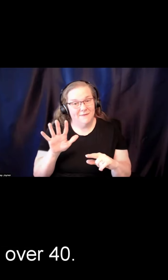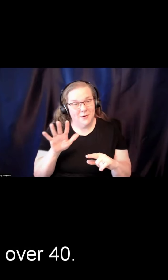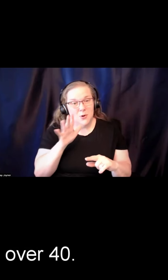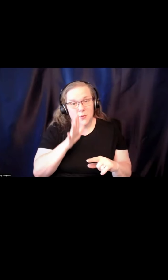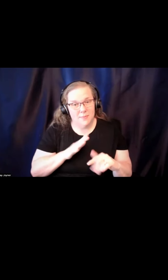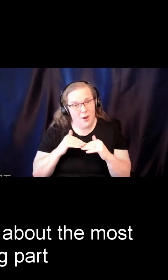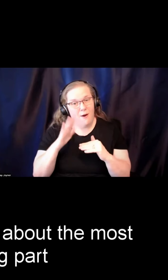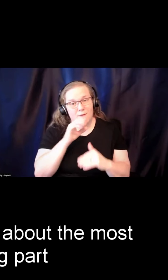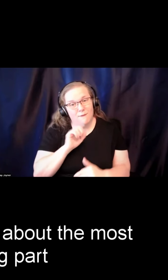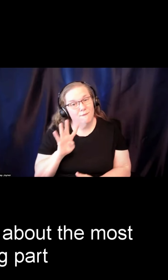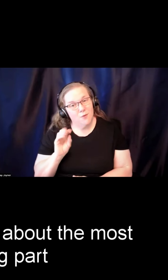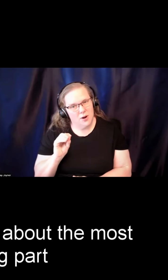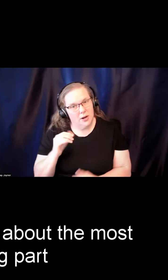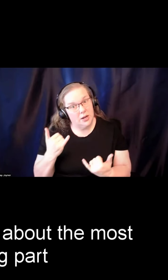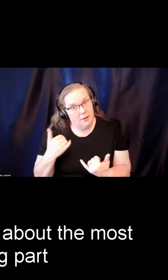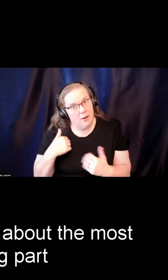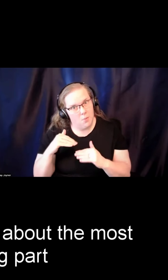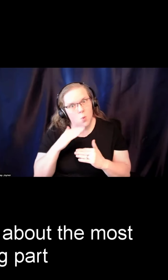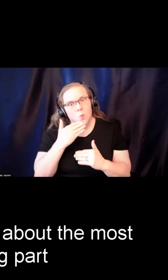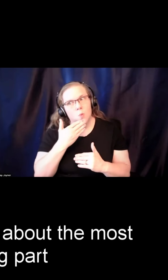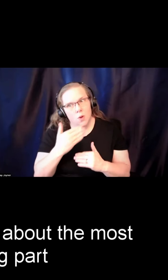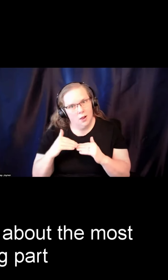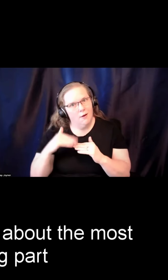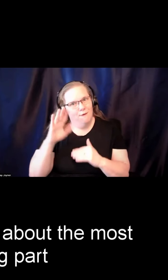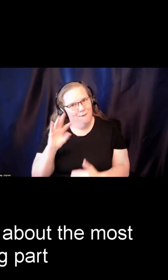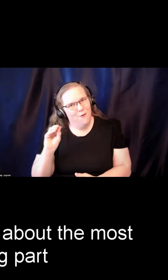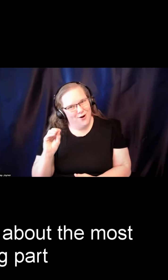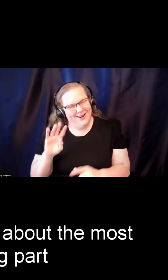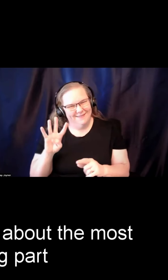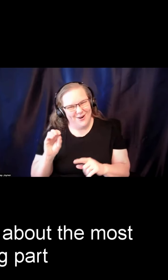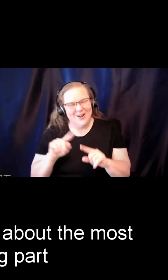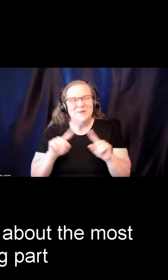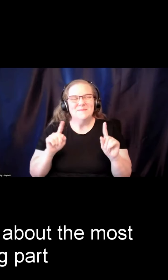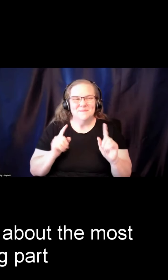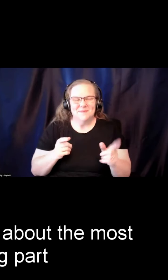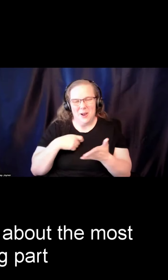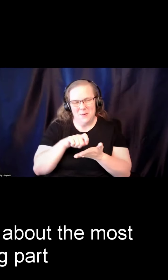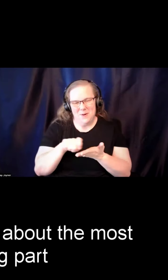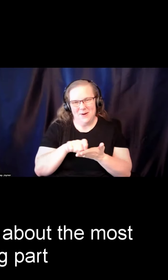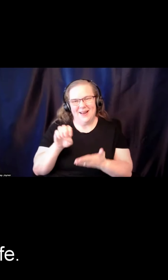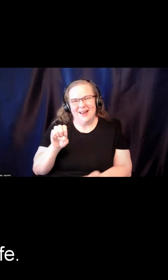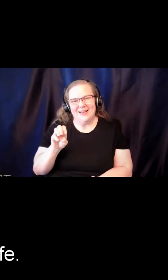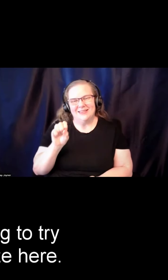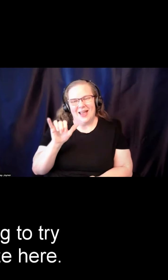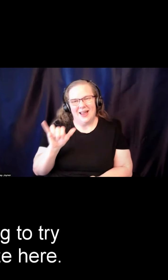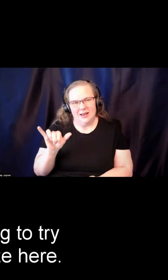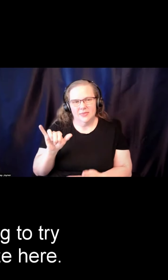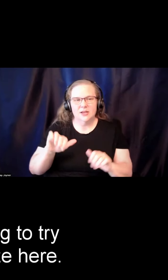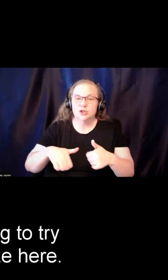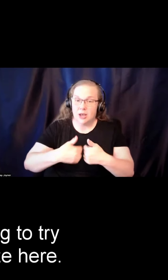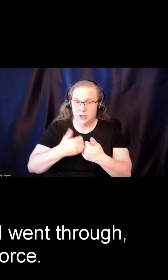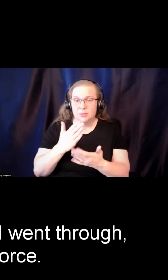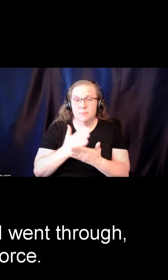well over 40. So I wrote an essay about the most challenging part of my life. And I'm going to